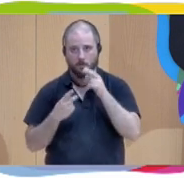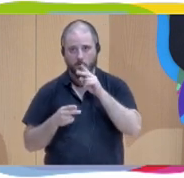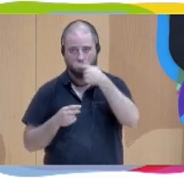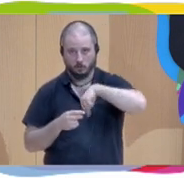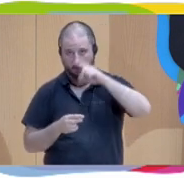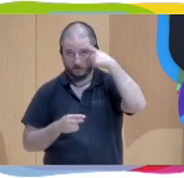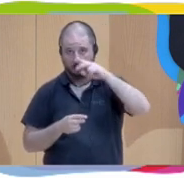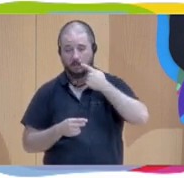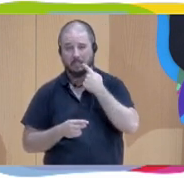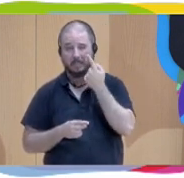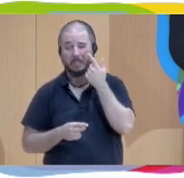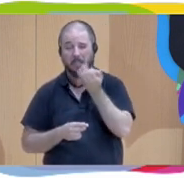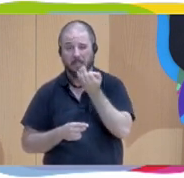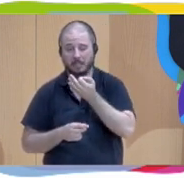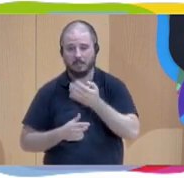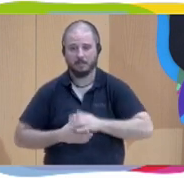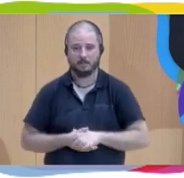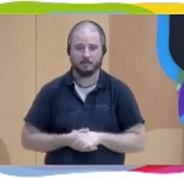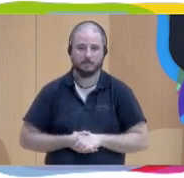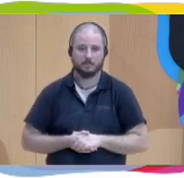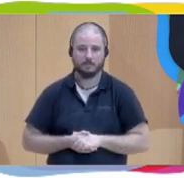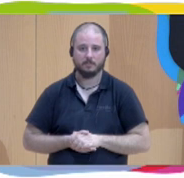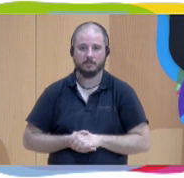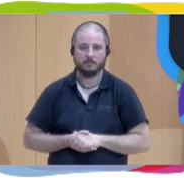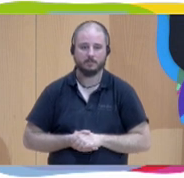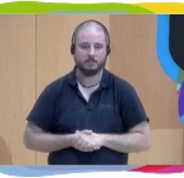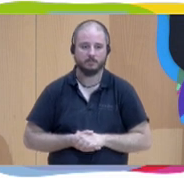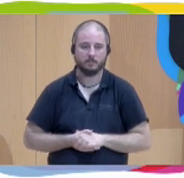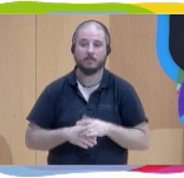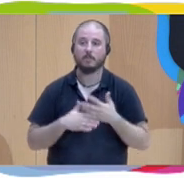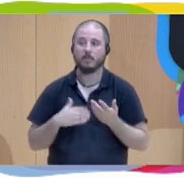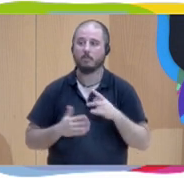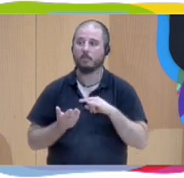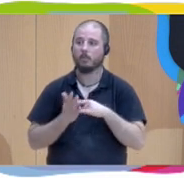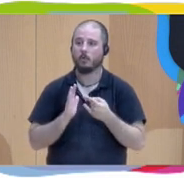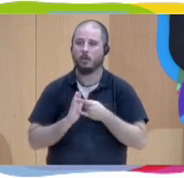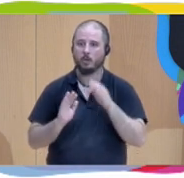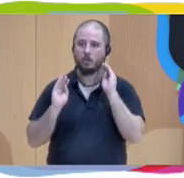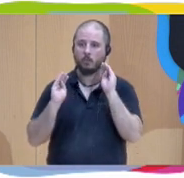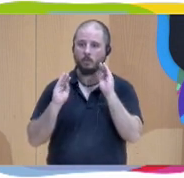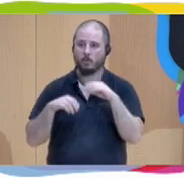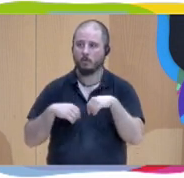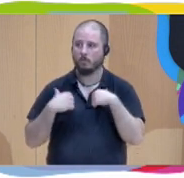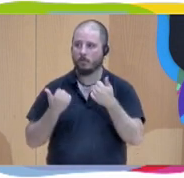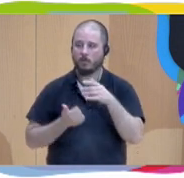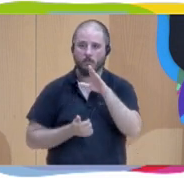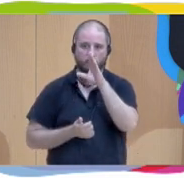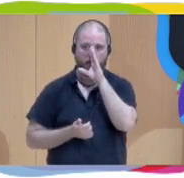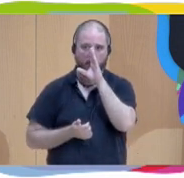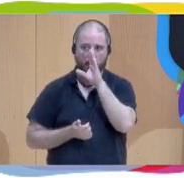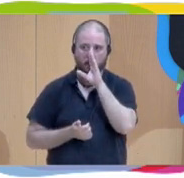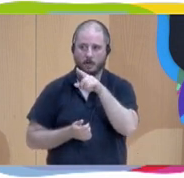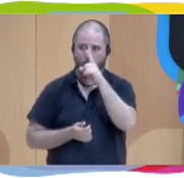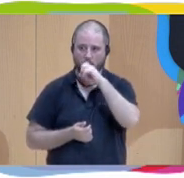So our training process started in February 23 and now tomorrow